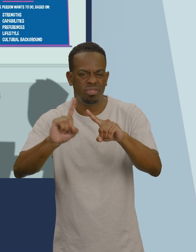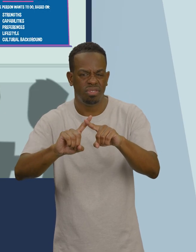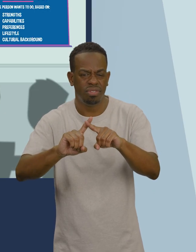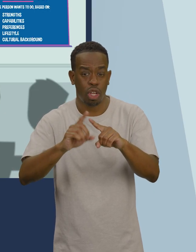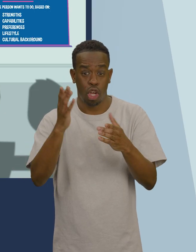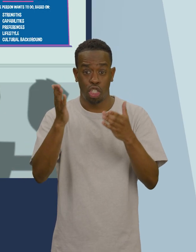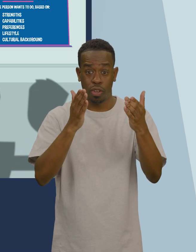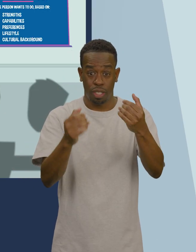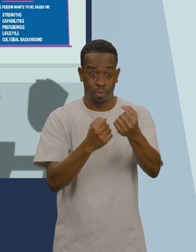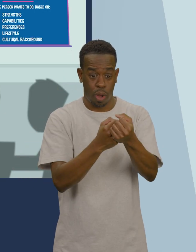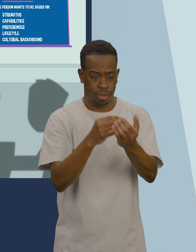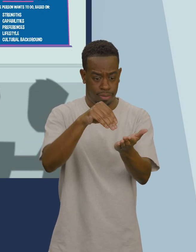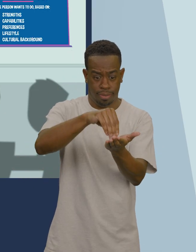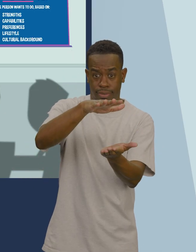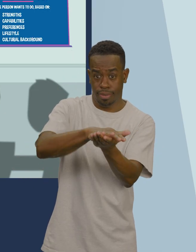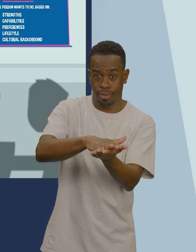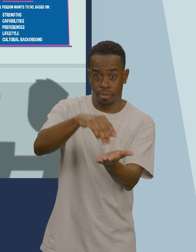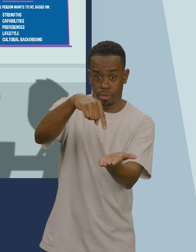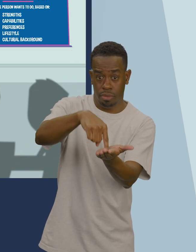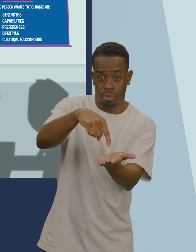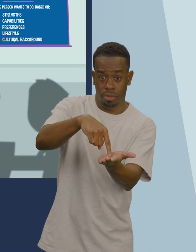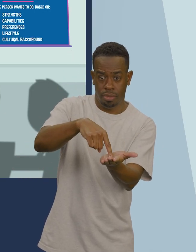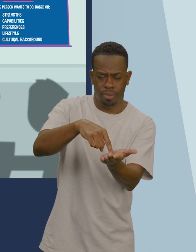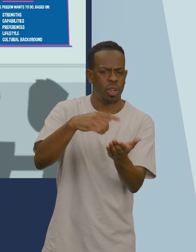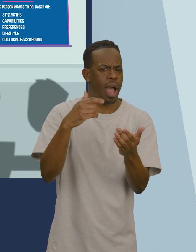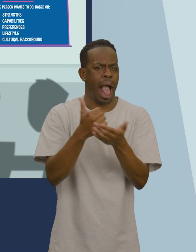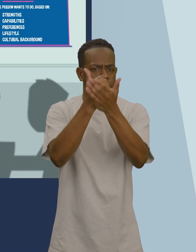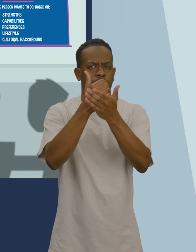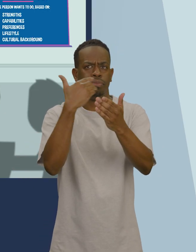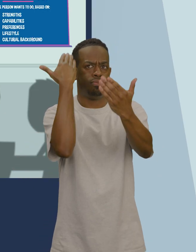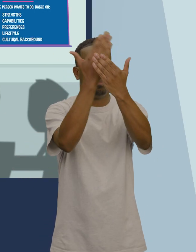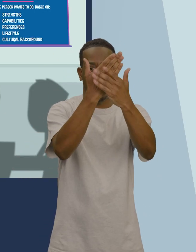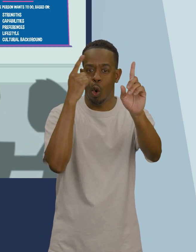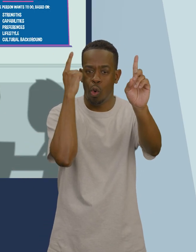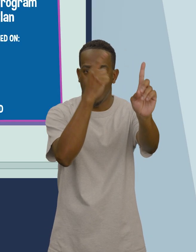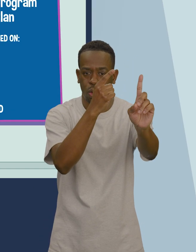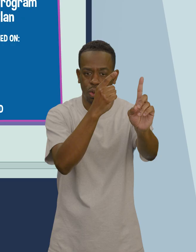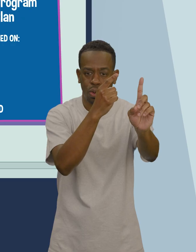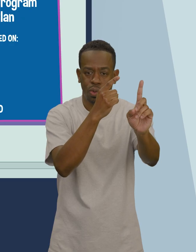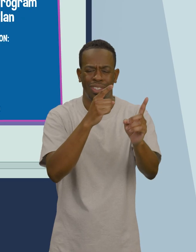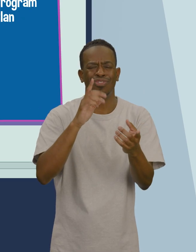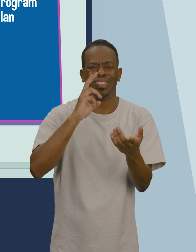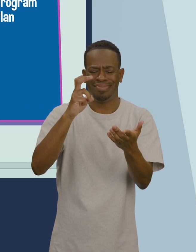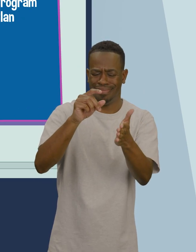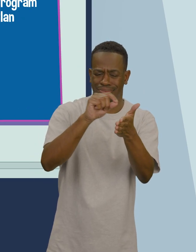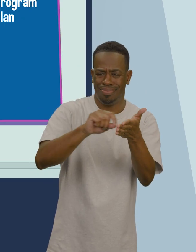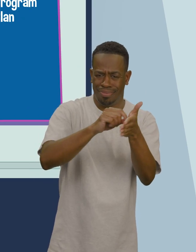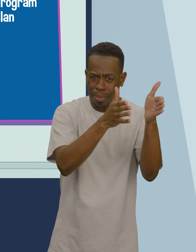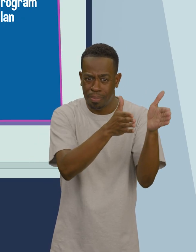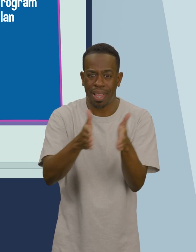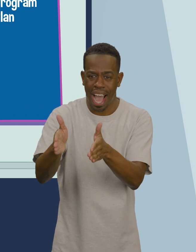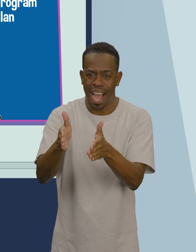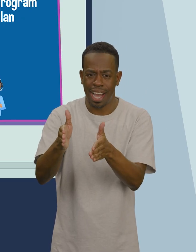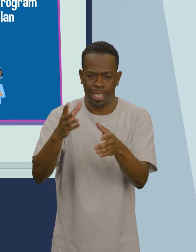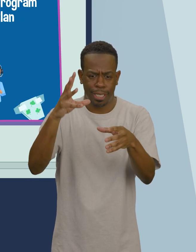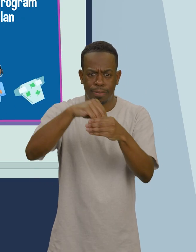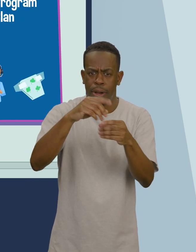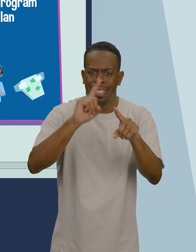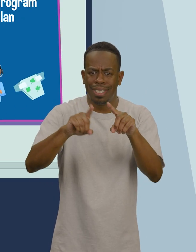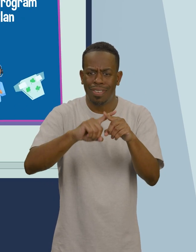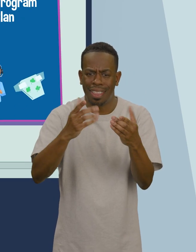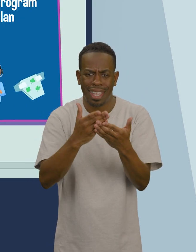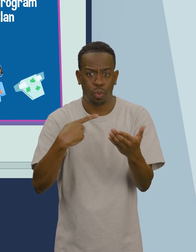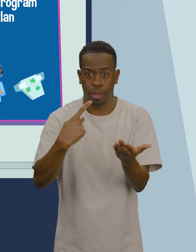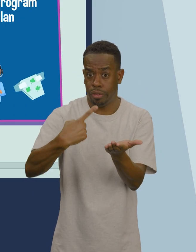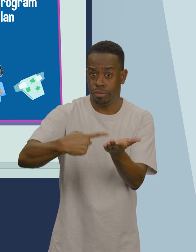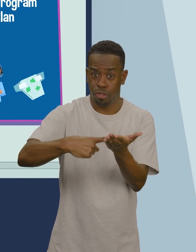background. Services and supports are then put into place to help them reach their goals. This is a written action plan that may include many of the things